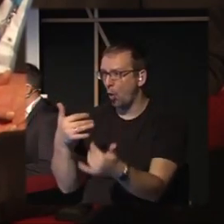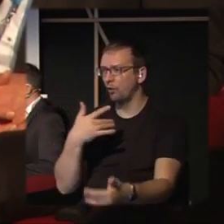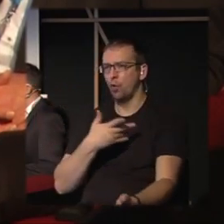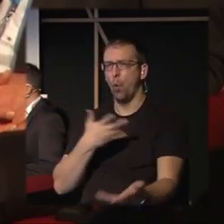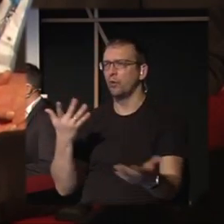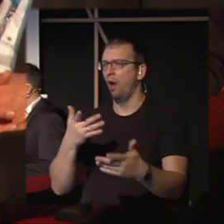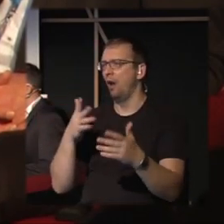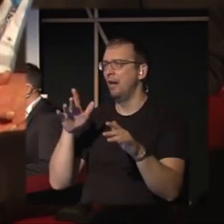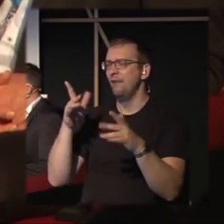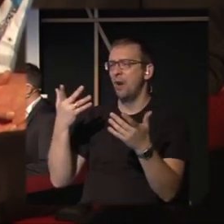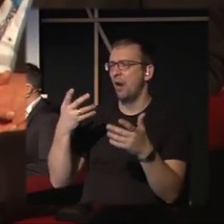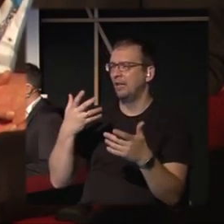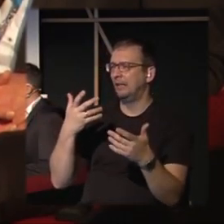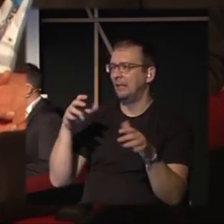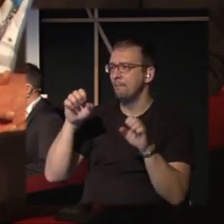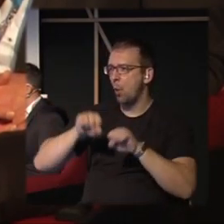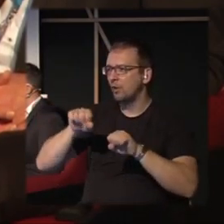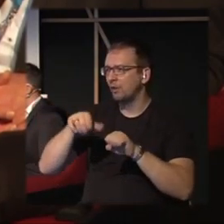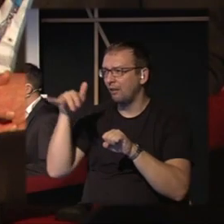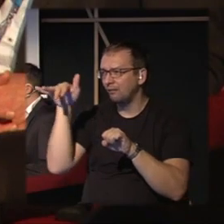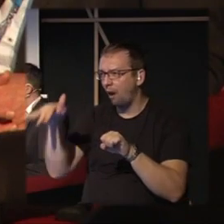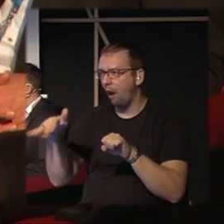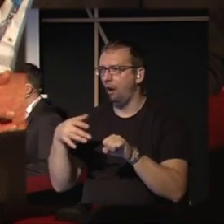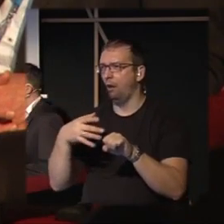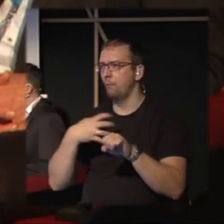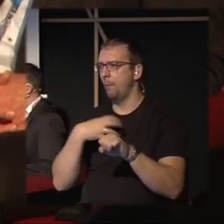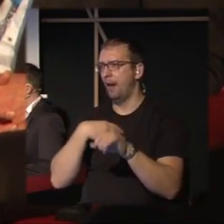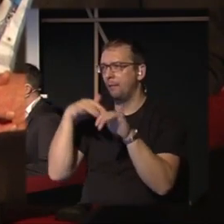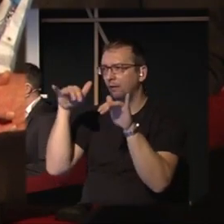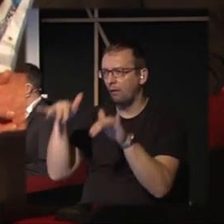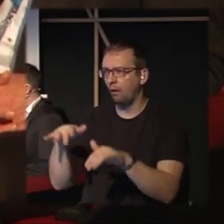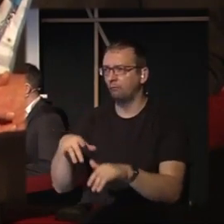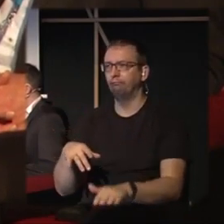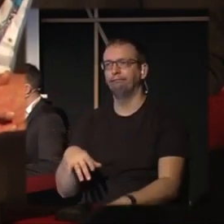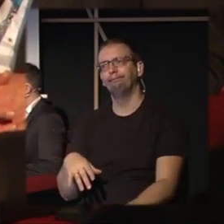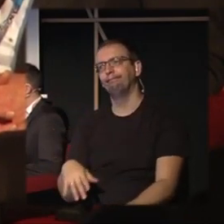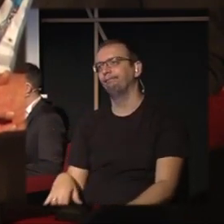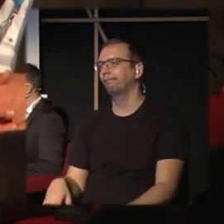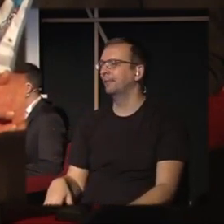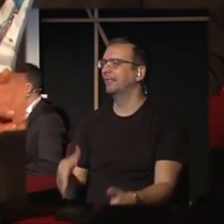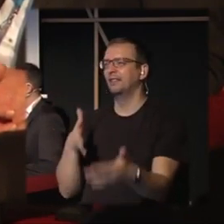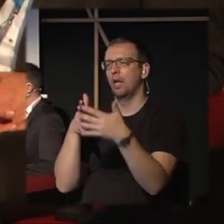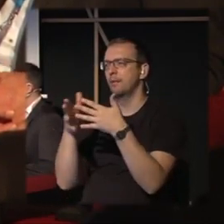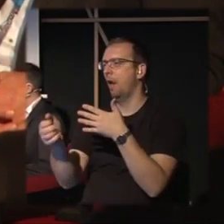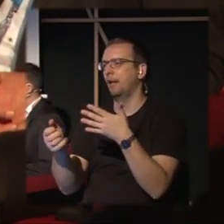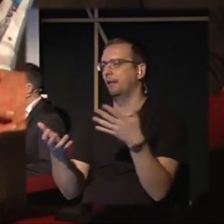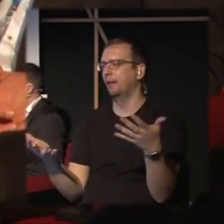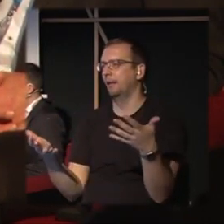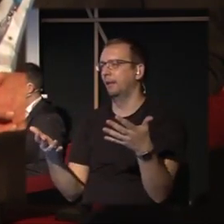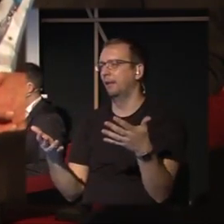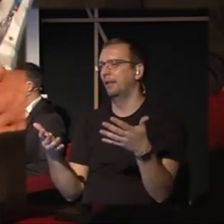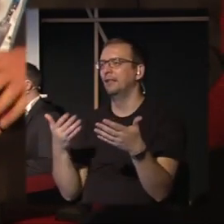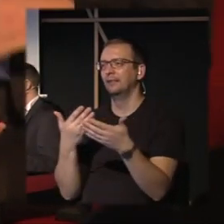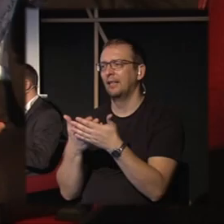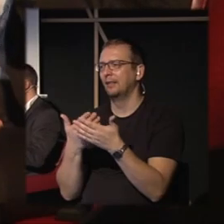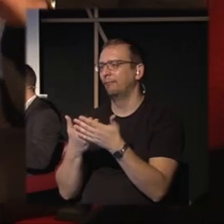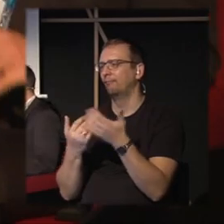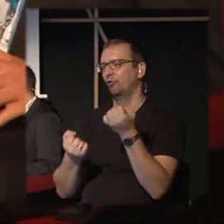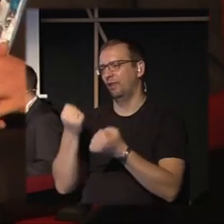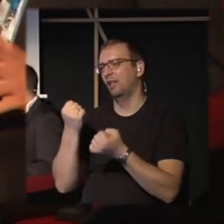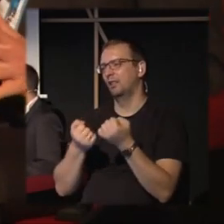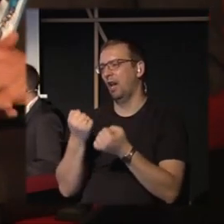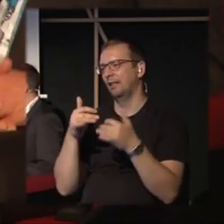collect their feedback on match day experience and everything other we do. Okay, thank you. Elena, I